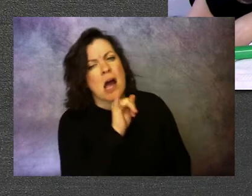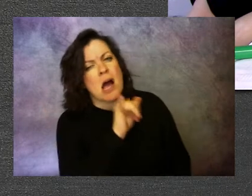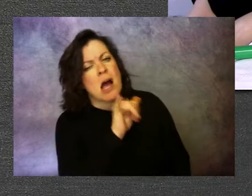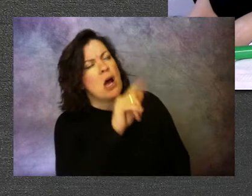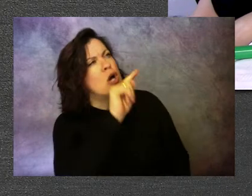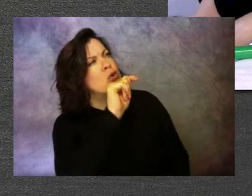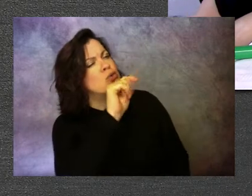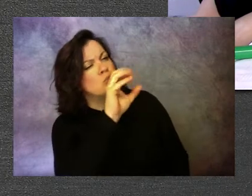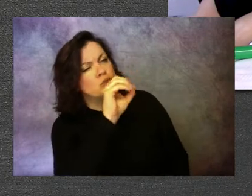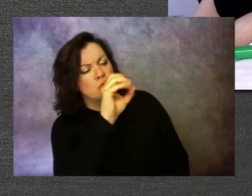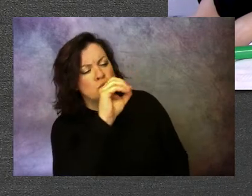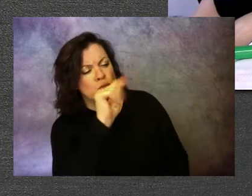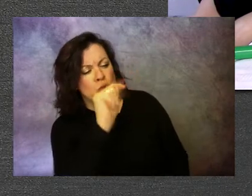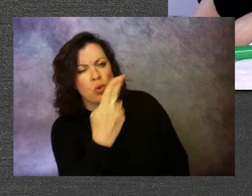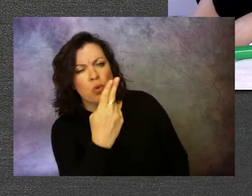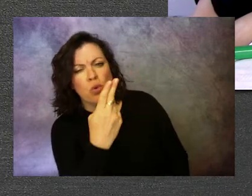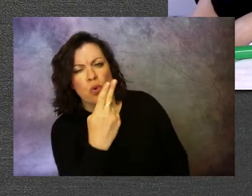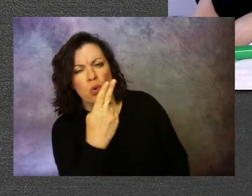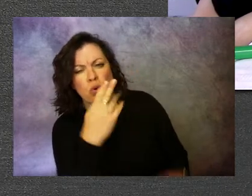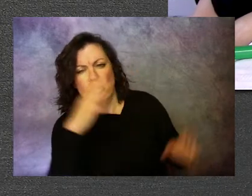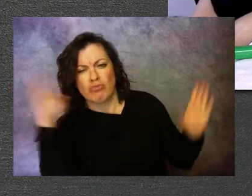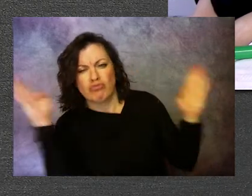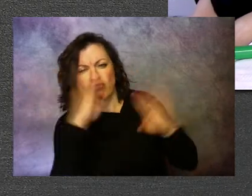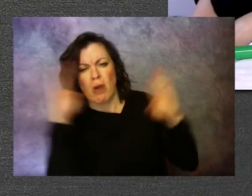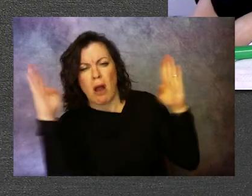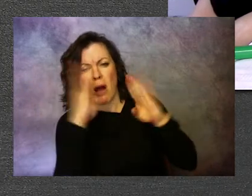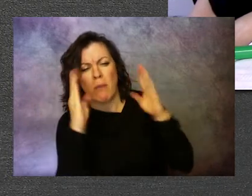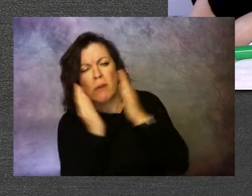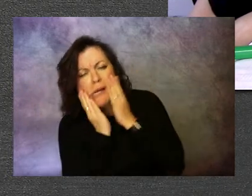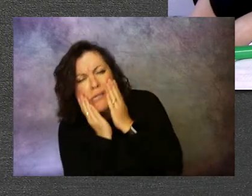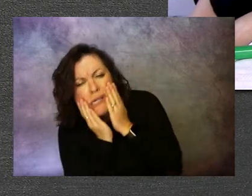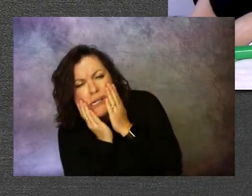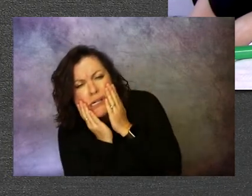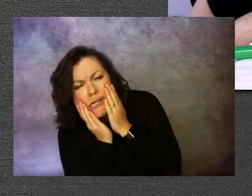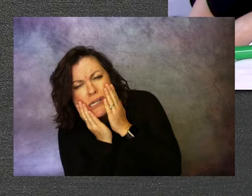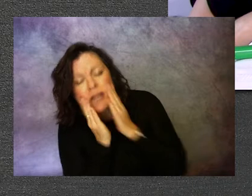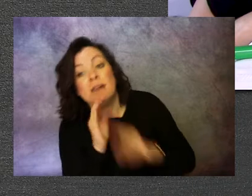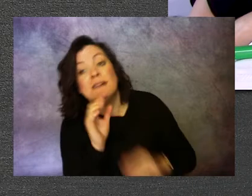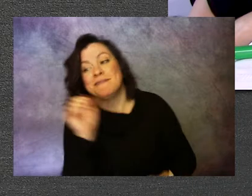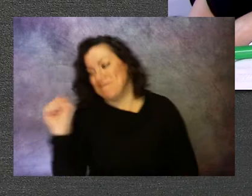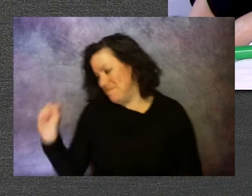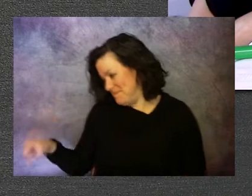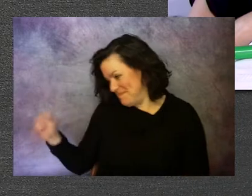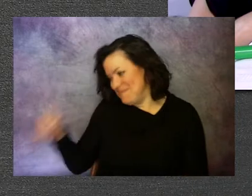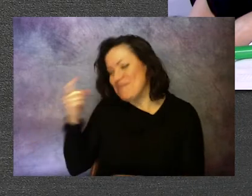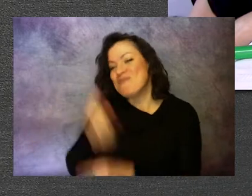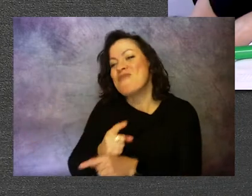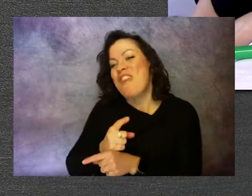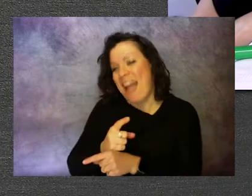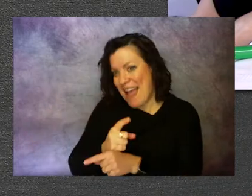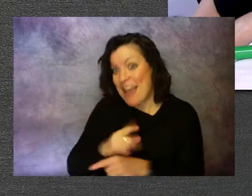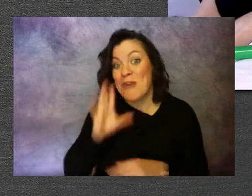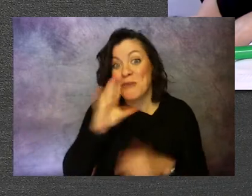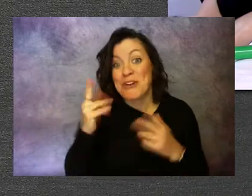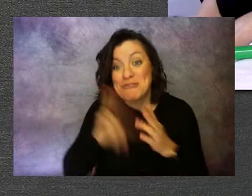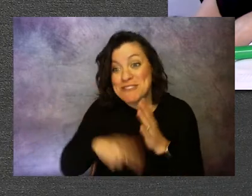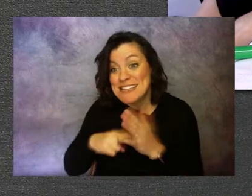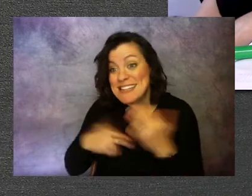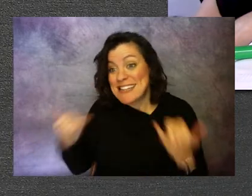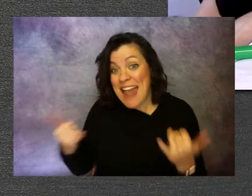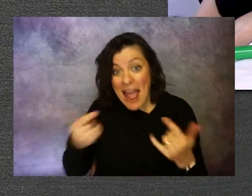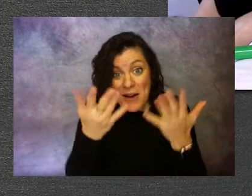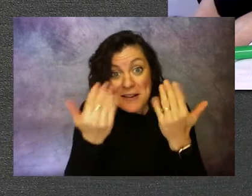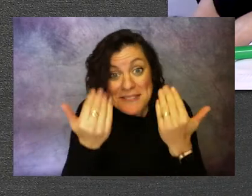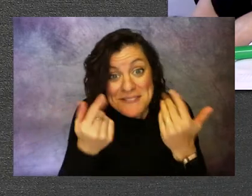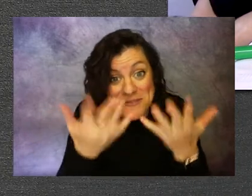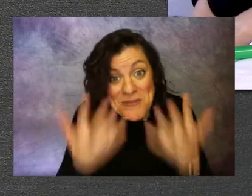Trouble. Tooth Trouble. That's right. That's the book we're going to read today. Would you like to hear it? Would you like to hear our